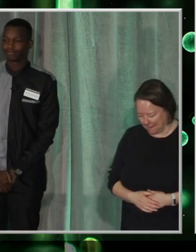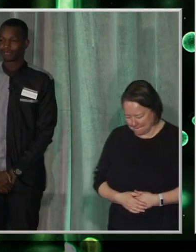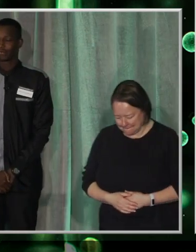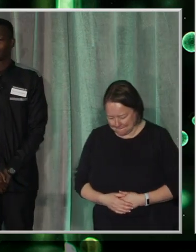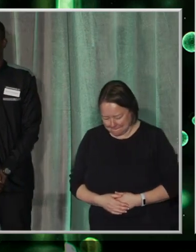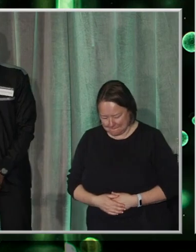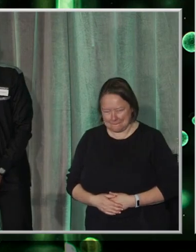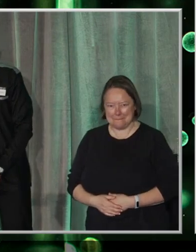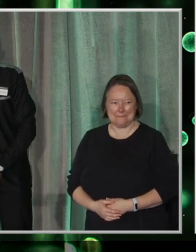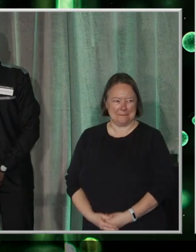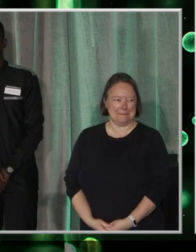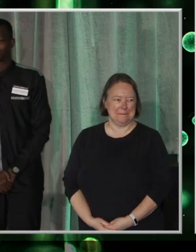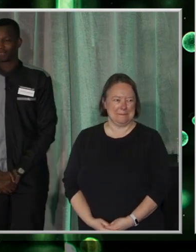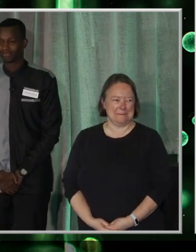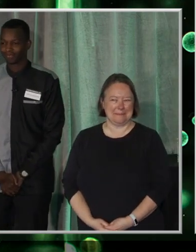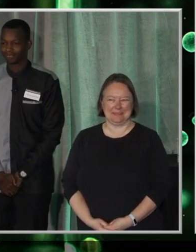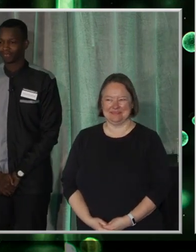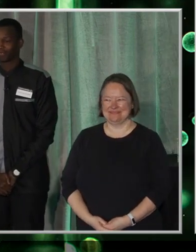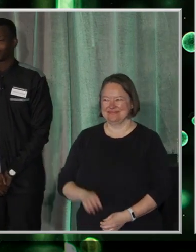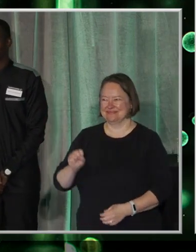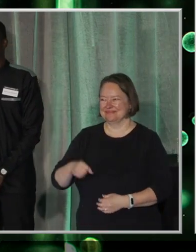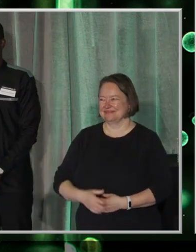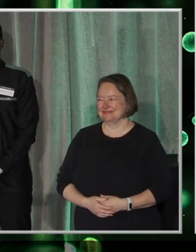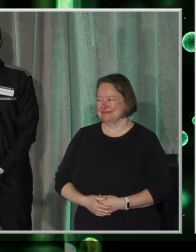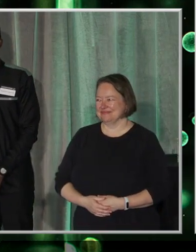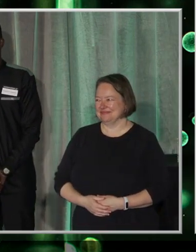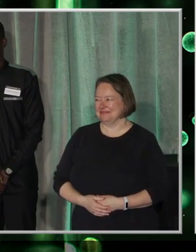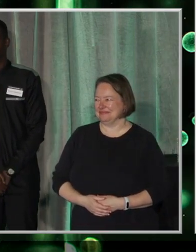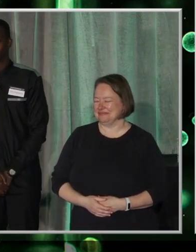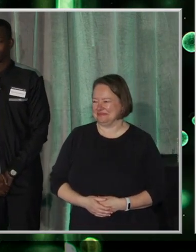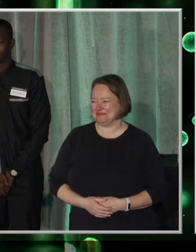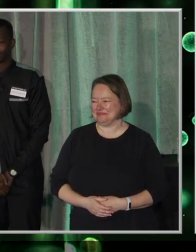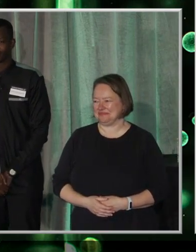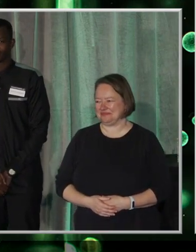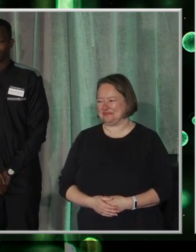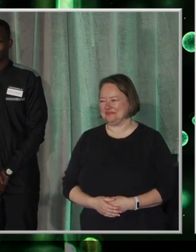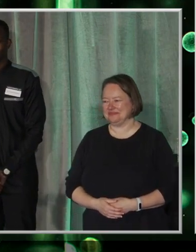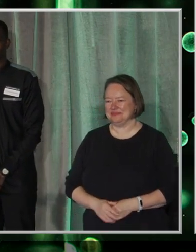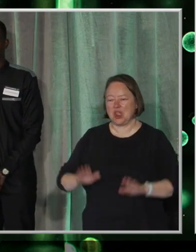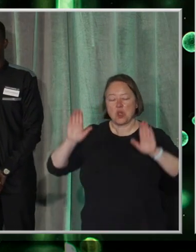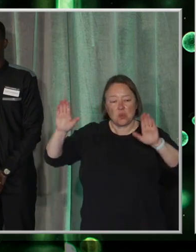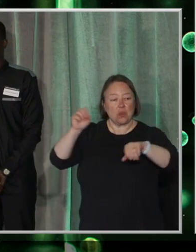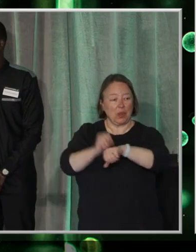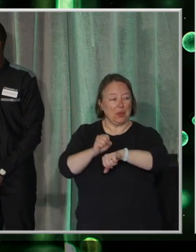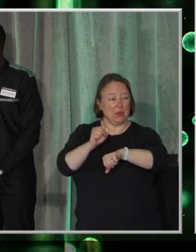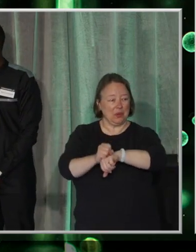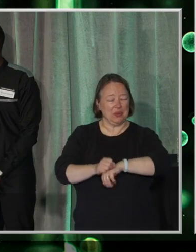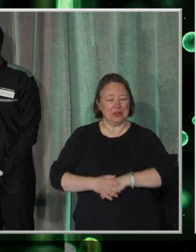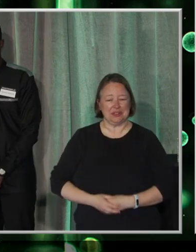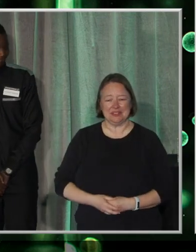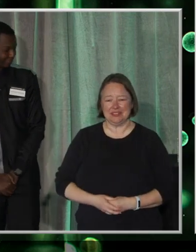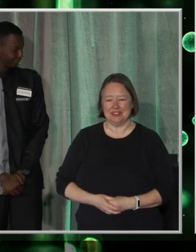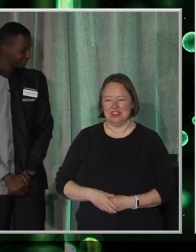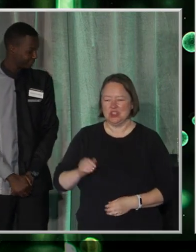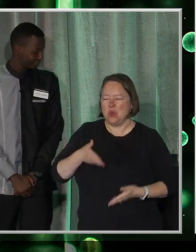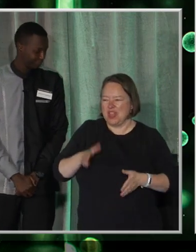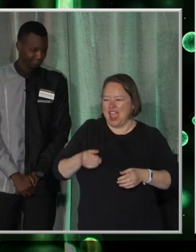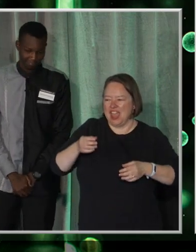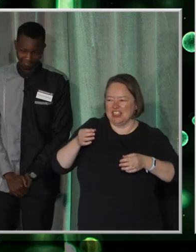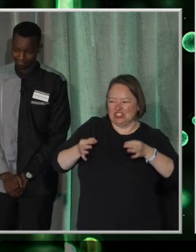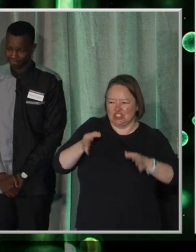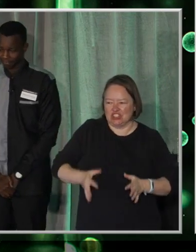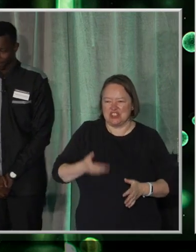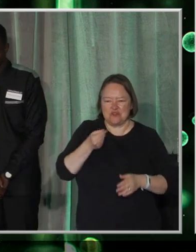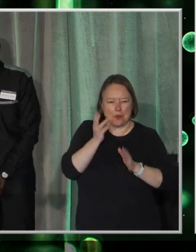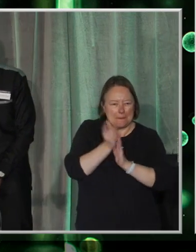Start these in the middle. Yes, love some samples. Great work. So we'll let the judges take a